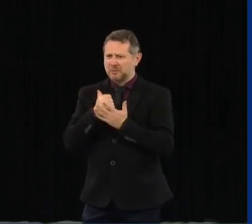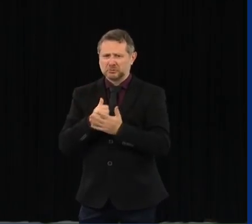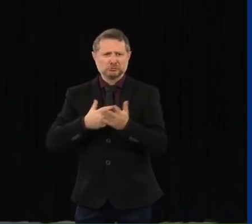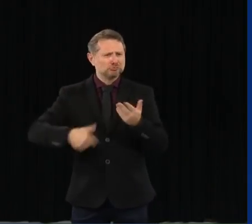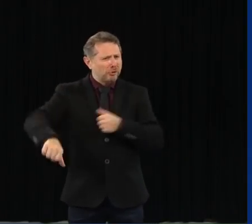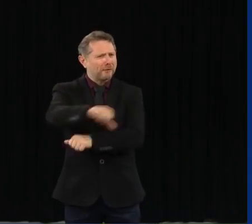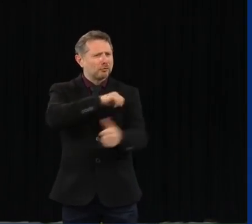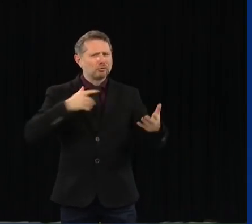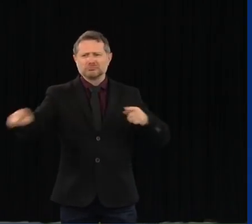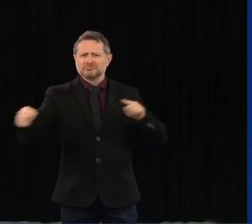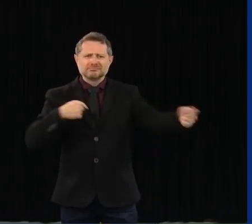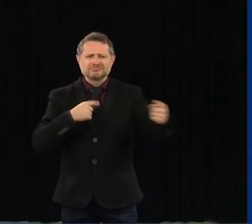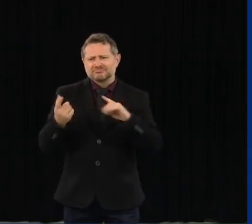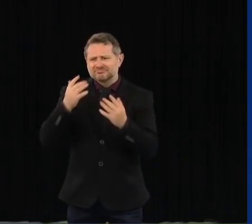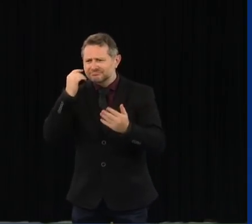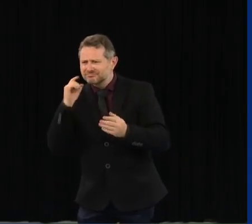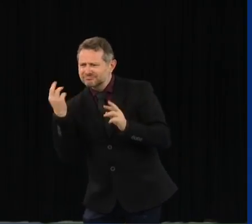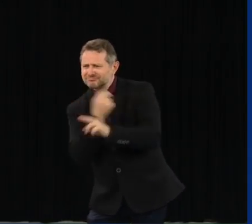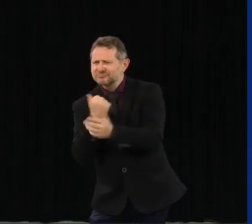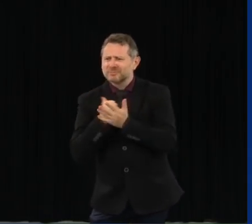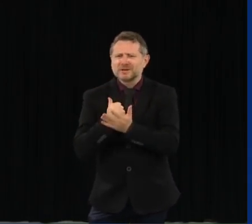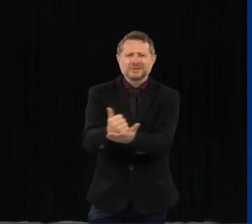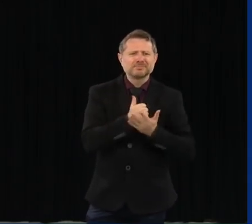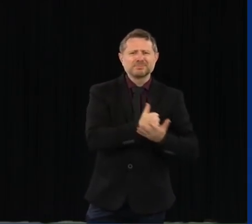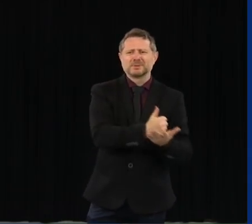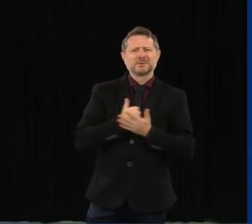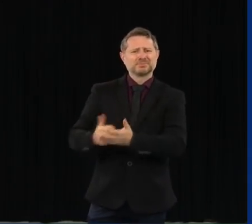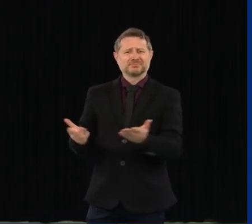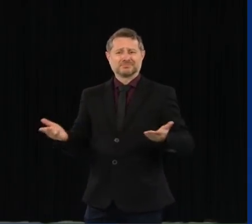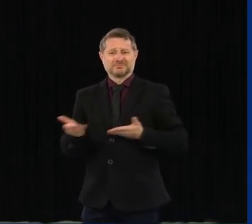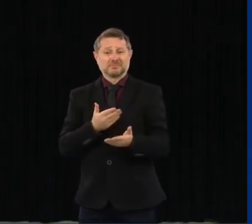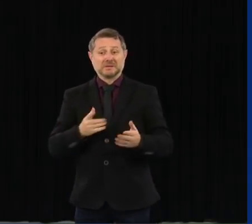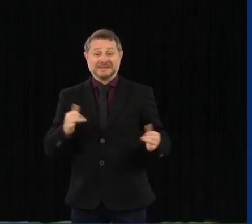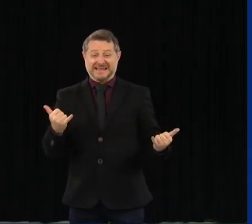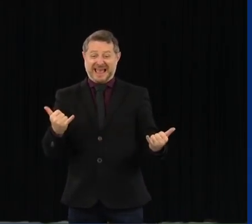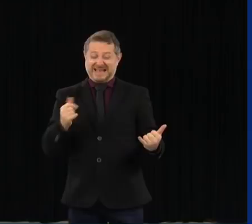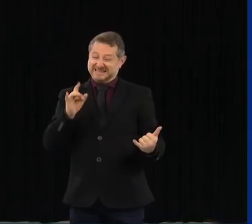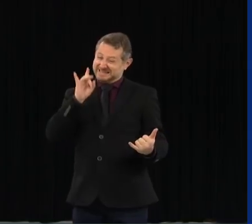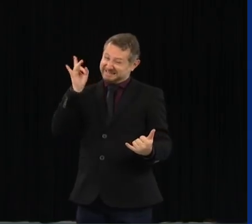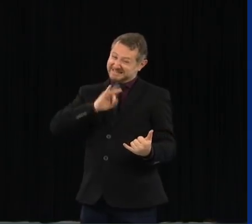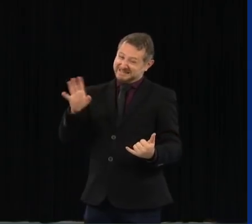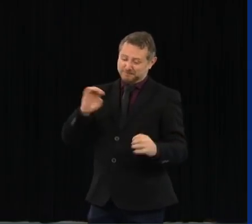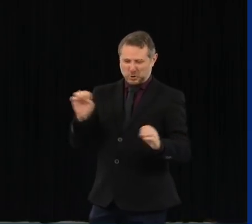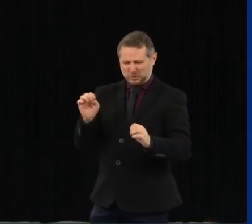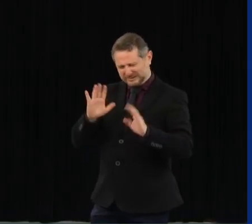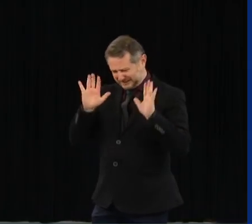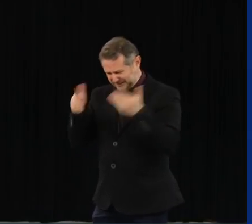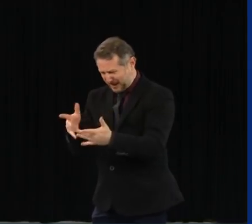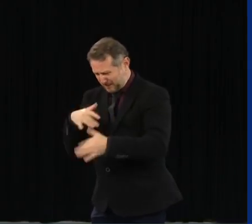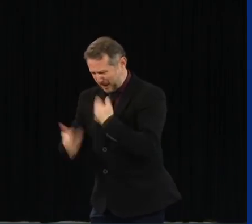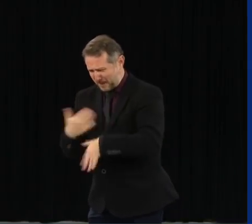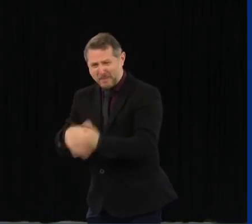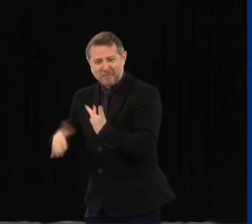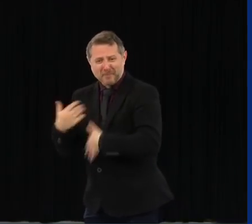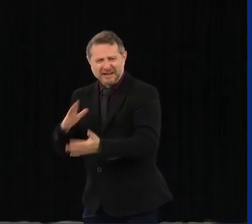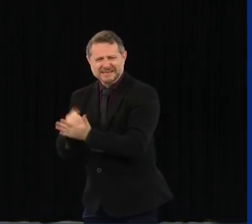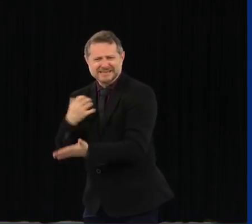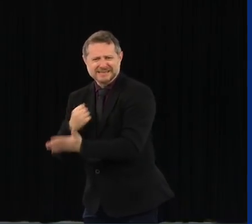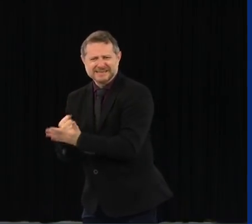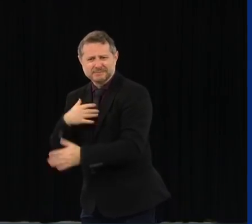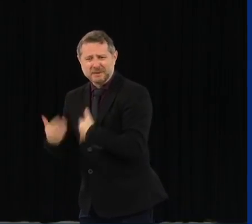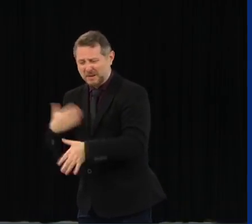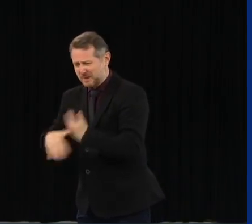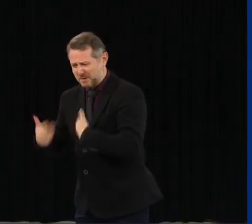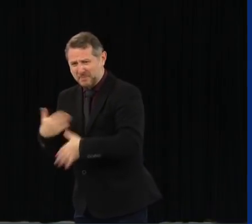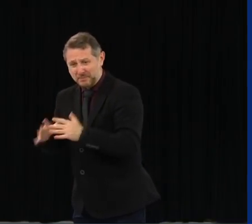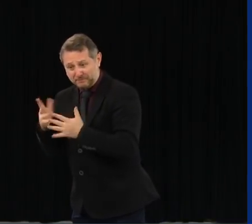Let's focus on each situation as it develops, and let's move our resources